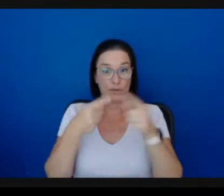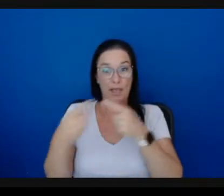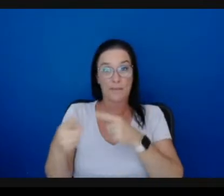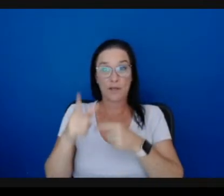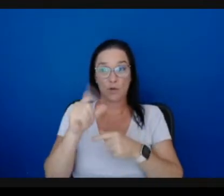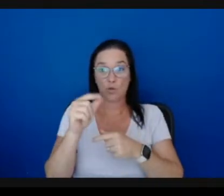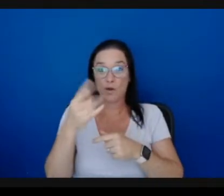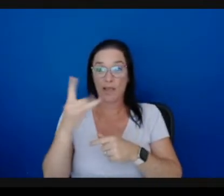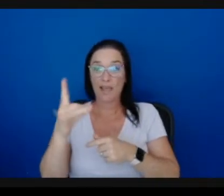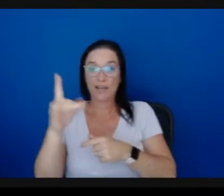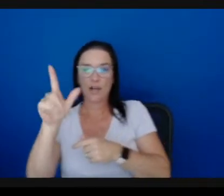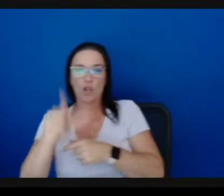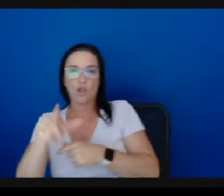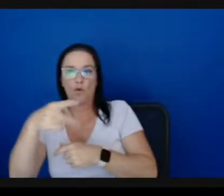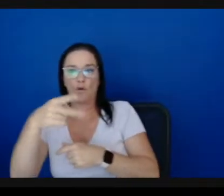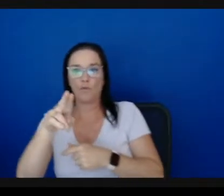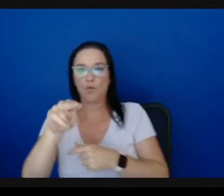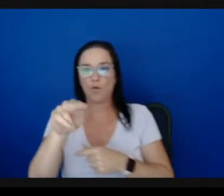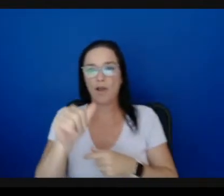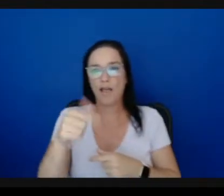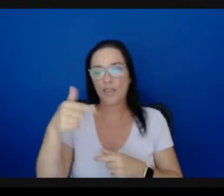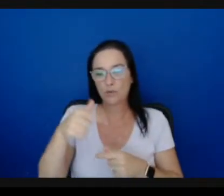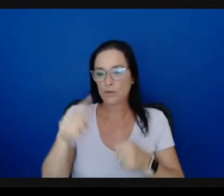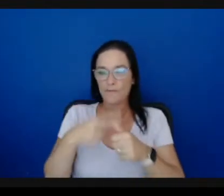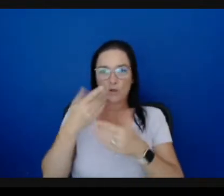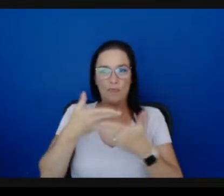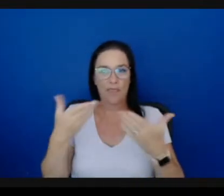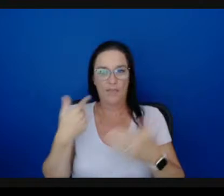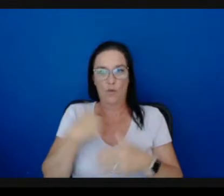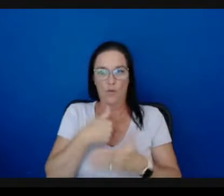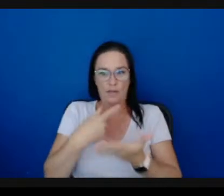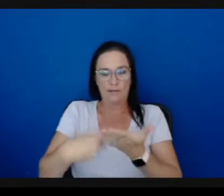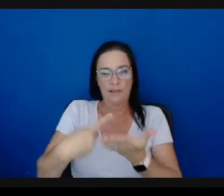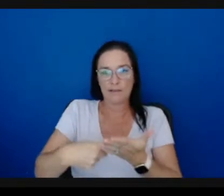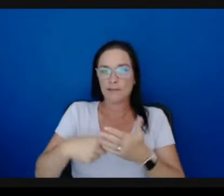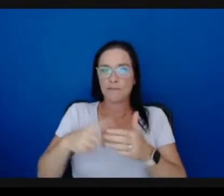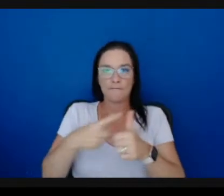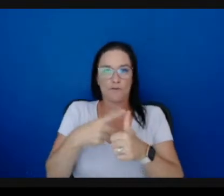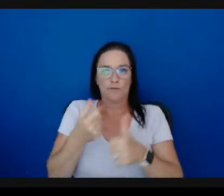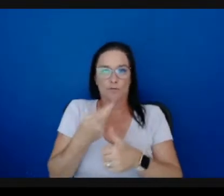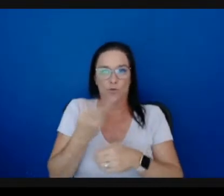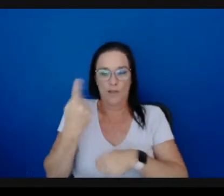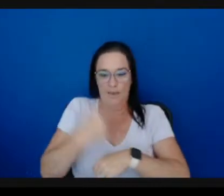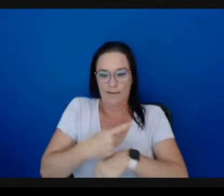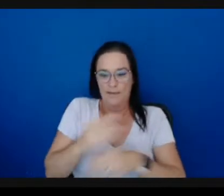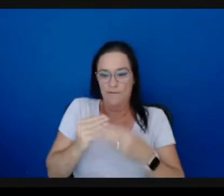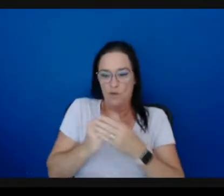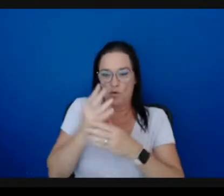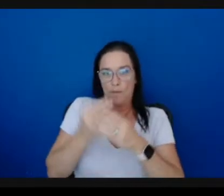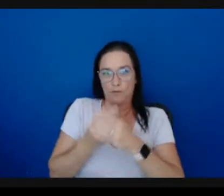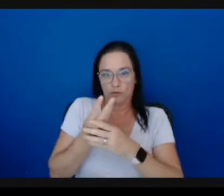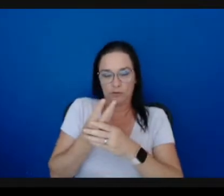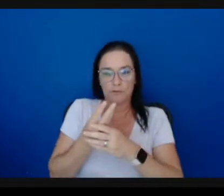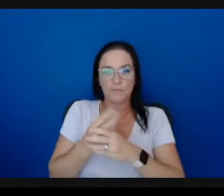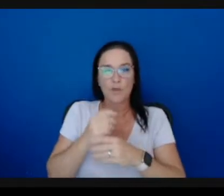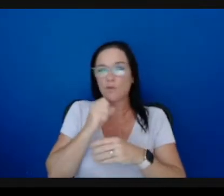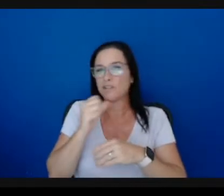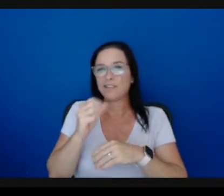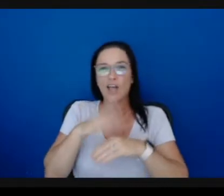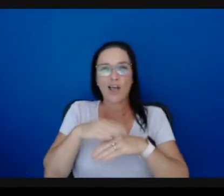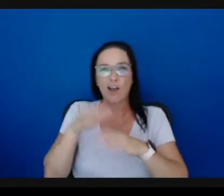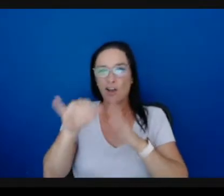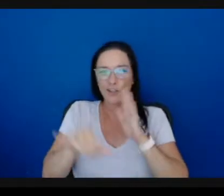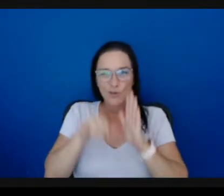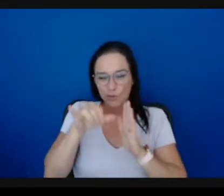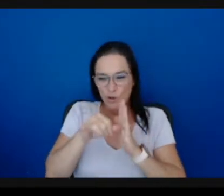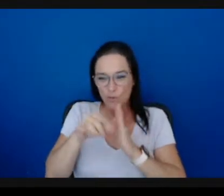Lower Puna, this was the first thing we talked about, right? The very first few days of the eruption. It wasn't really on YouTube. It was in person